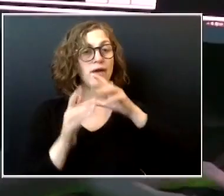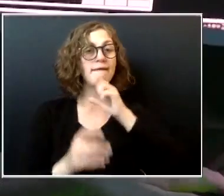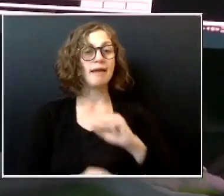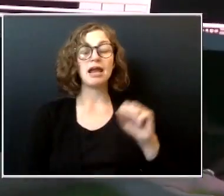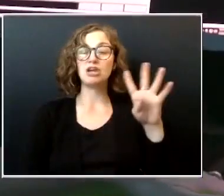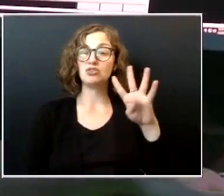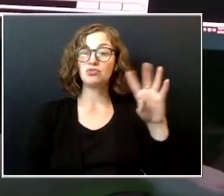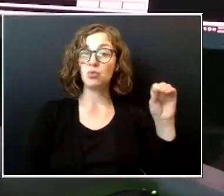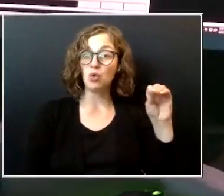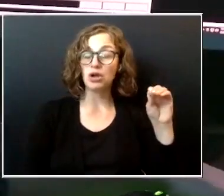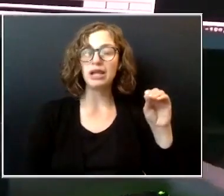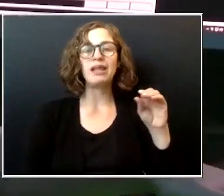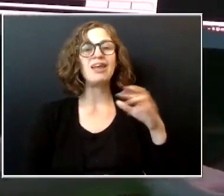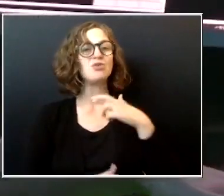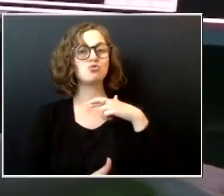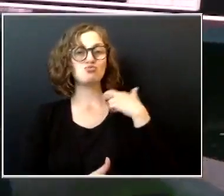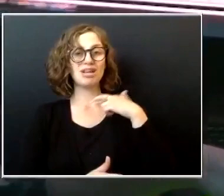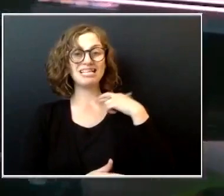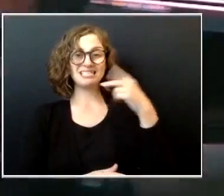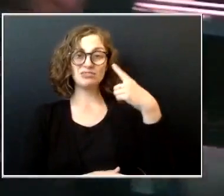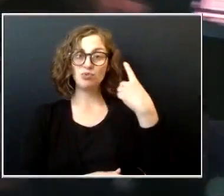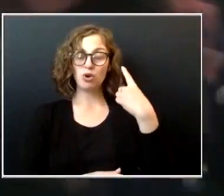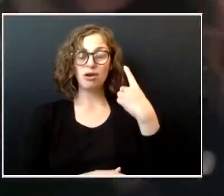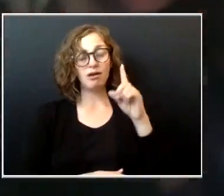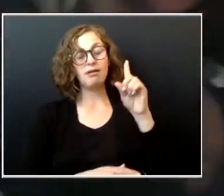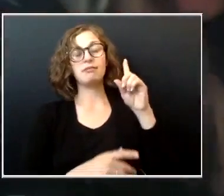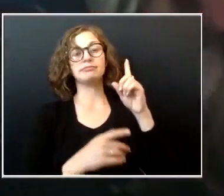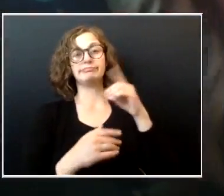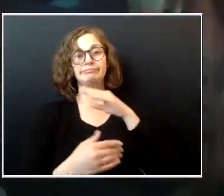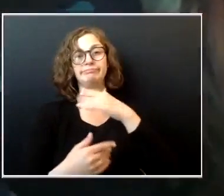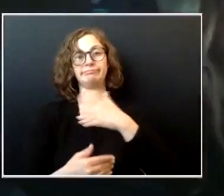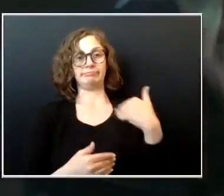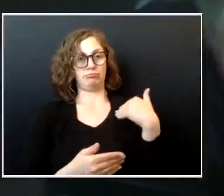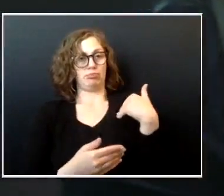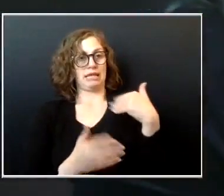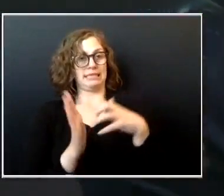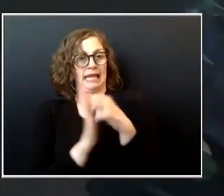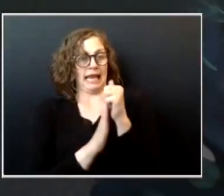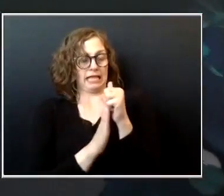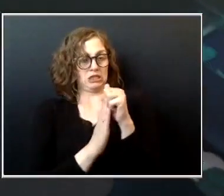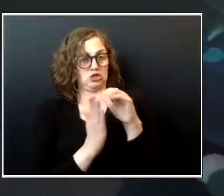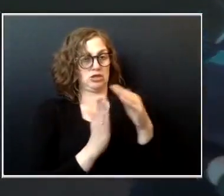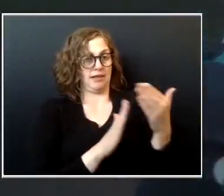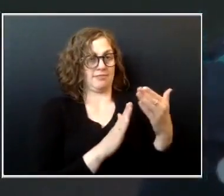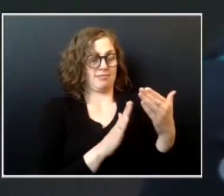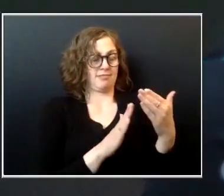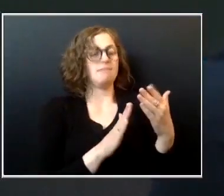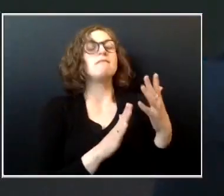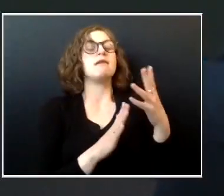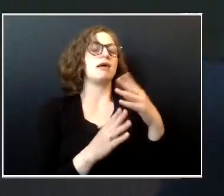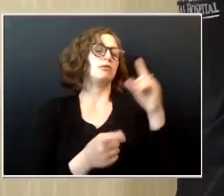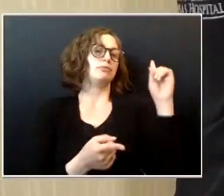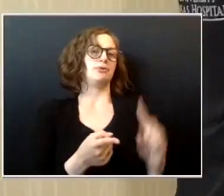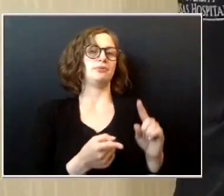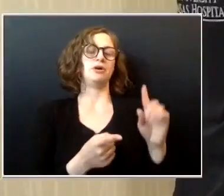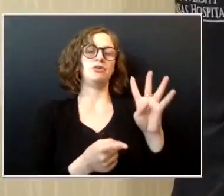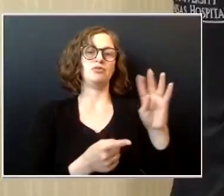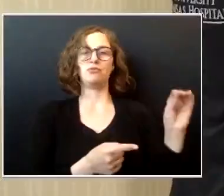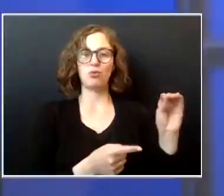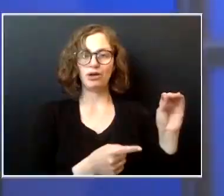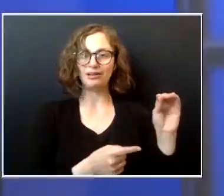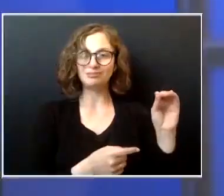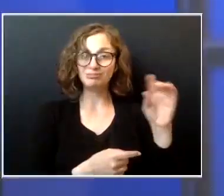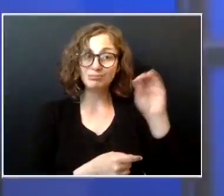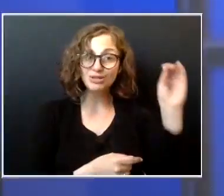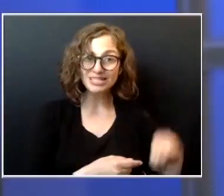Breast cancer is incredibly common, so breast cancer screening is crucial. And when women screen every year beginning at age 40, we have the best